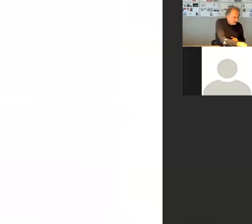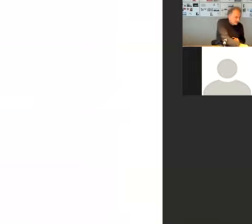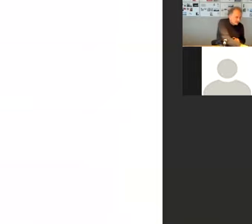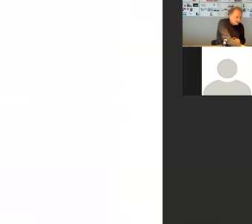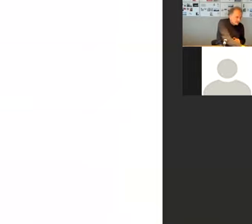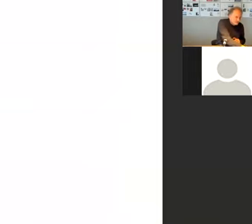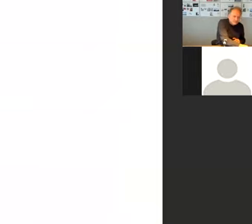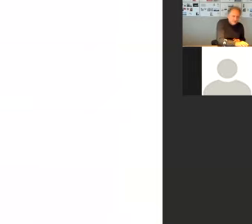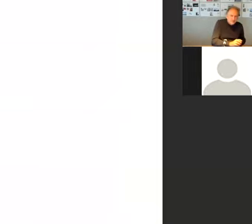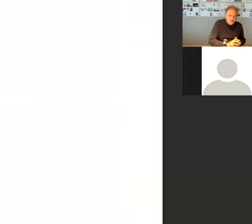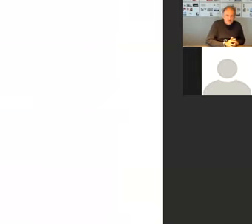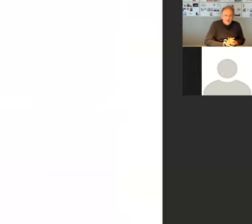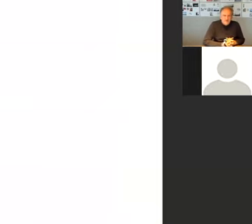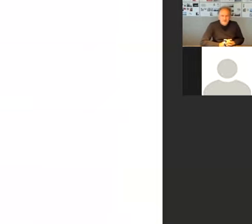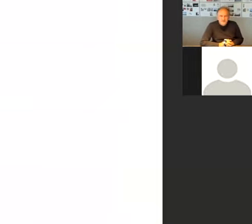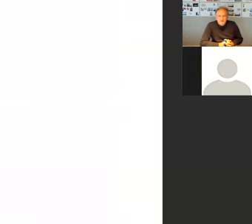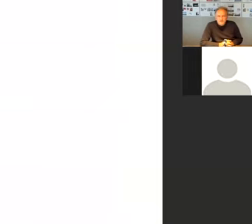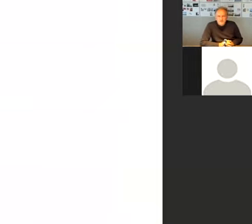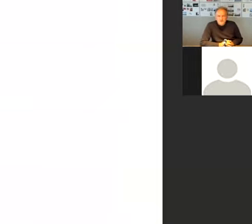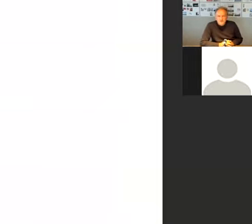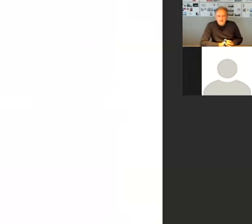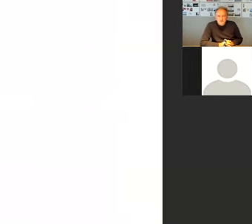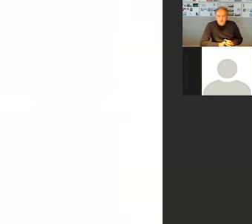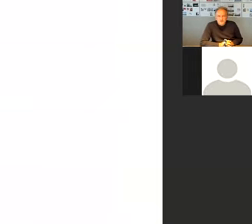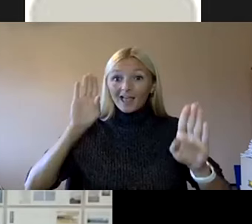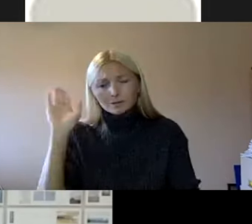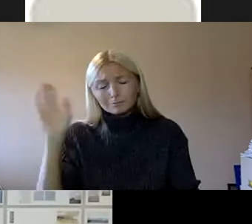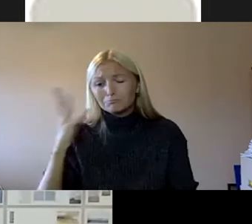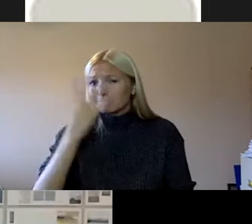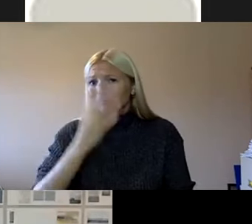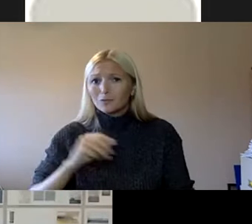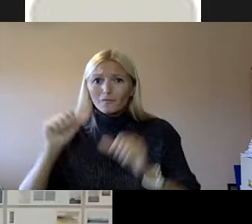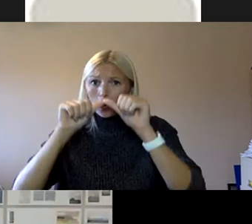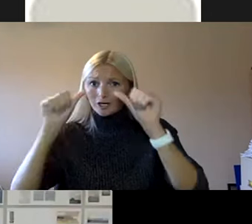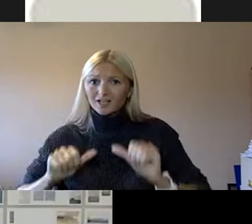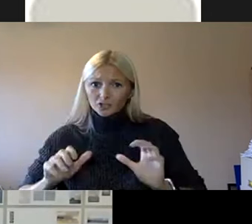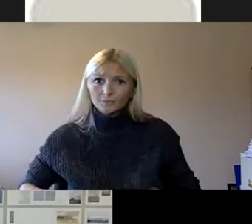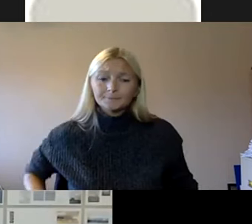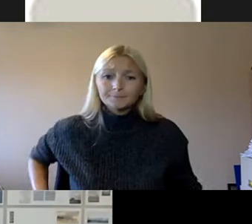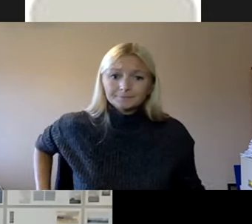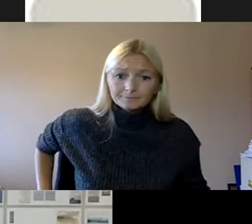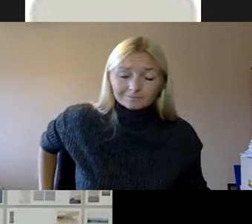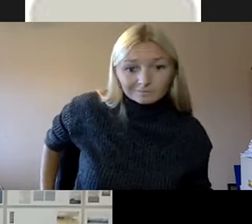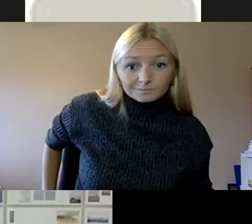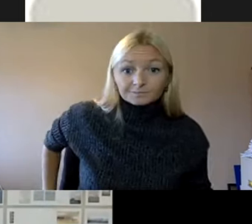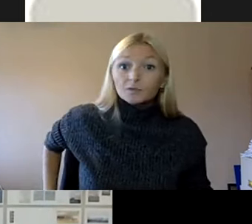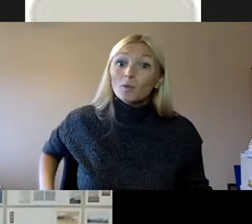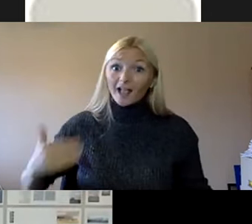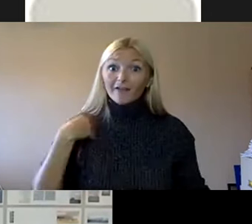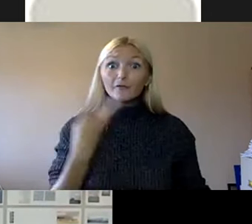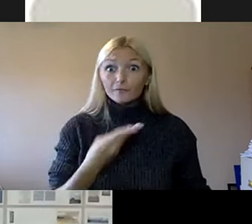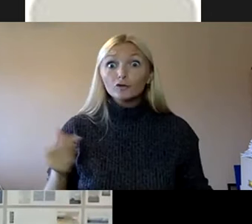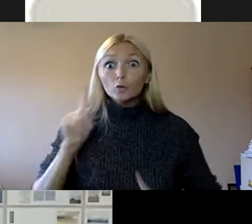Thank you, Dominique. That was a great presentation. Beautiful architecture, Dominique. So we have a few